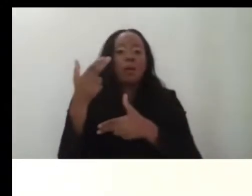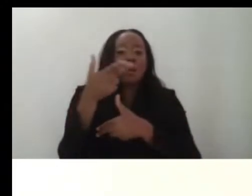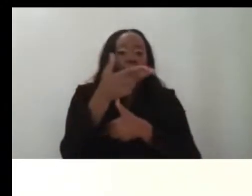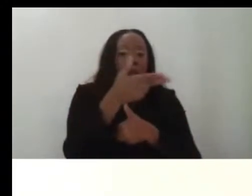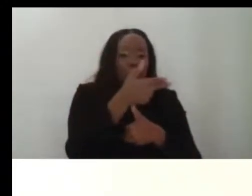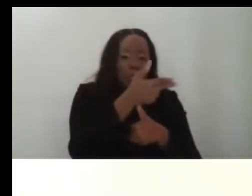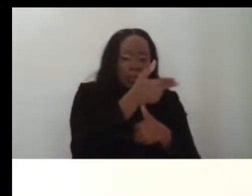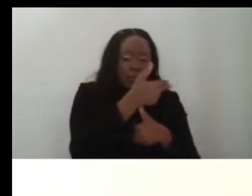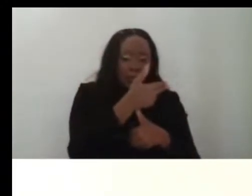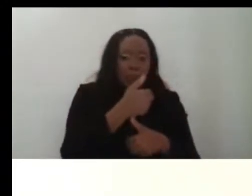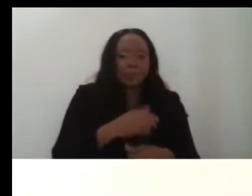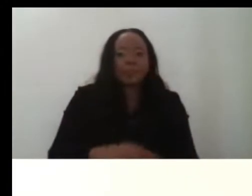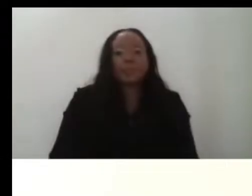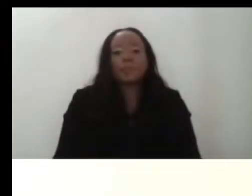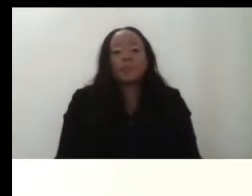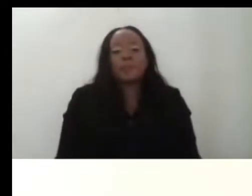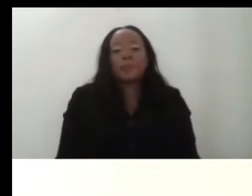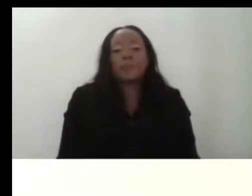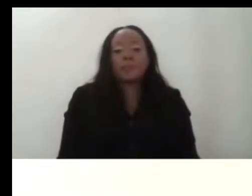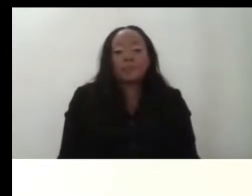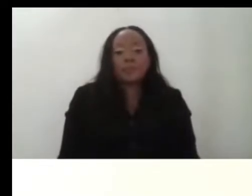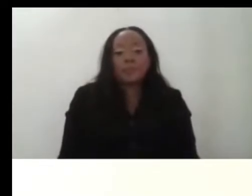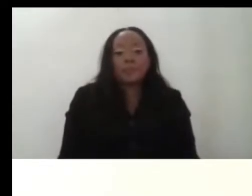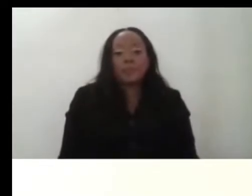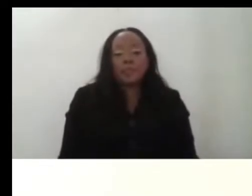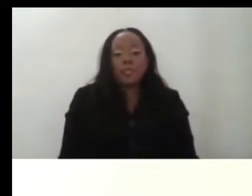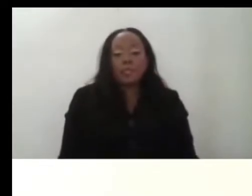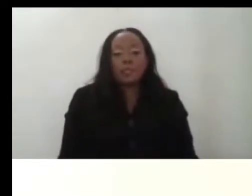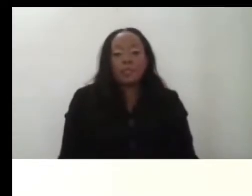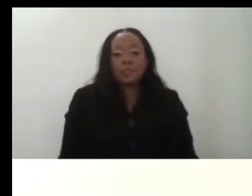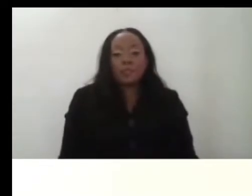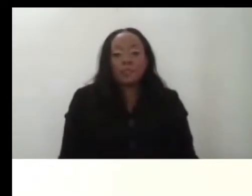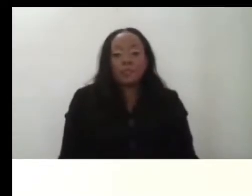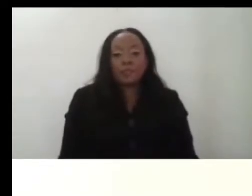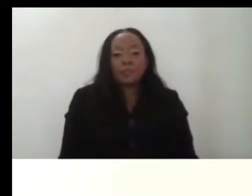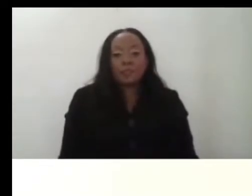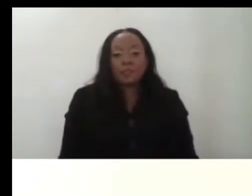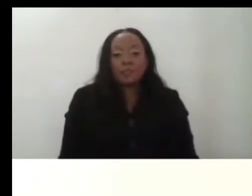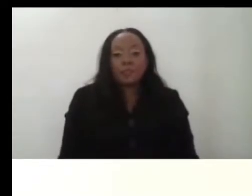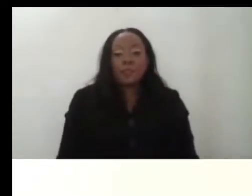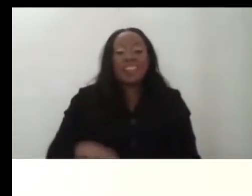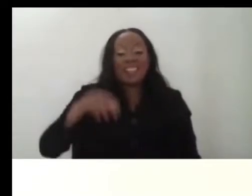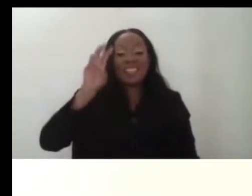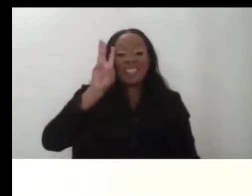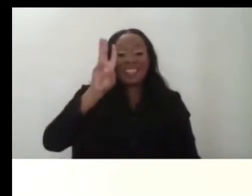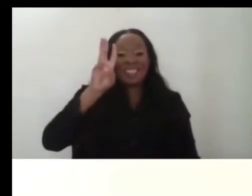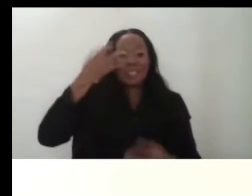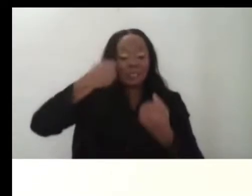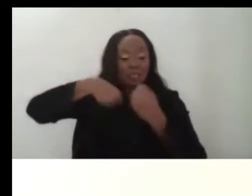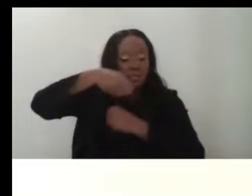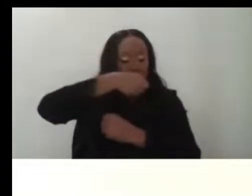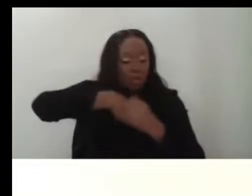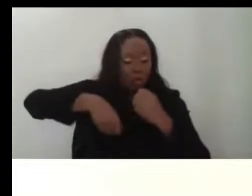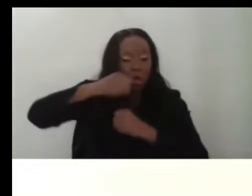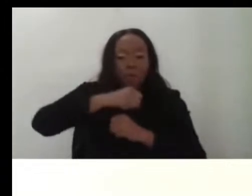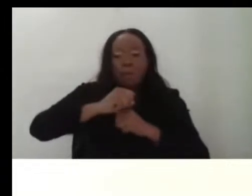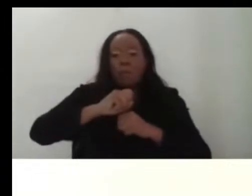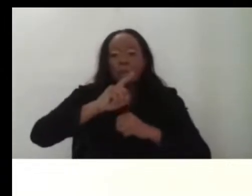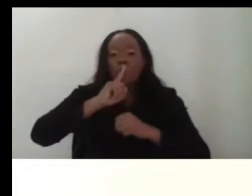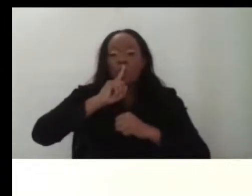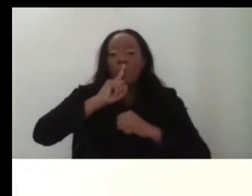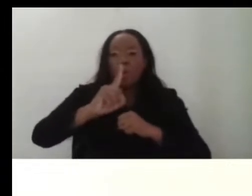11 hurricanes developed into major hurricanes. And 6 of those storms underwent rapid